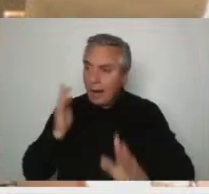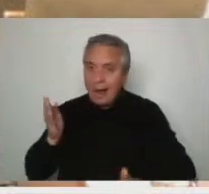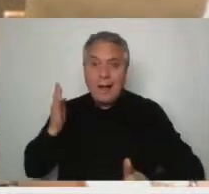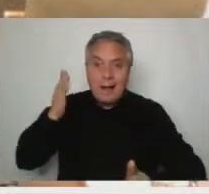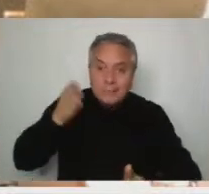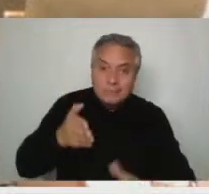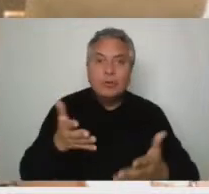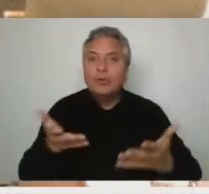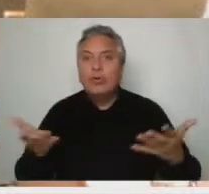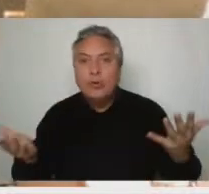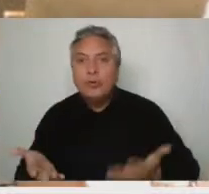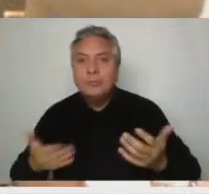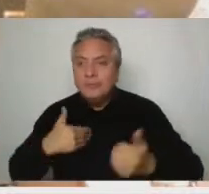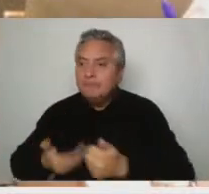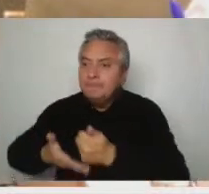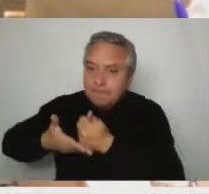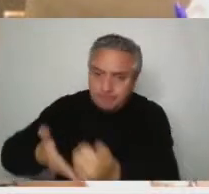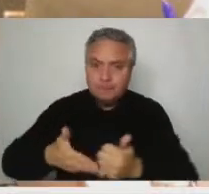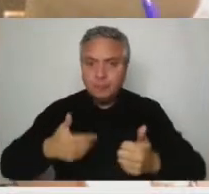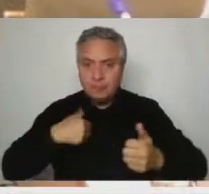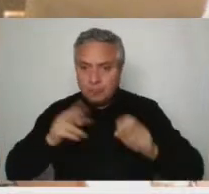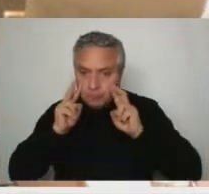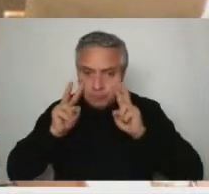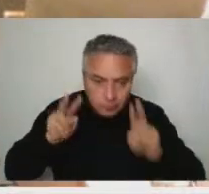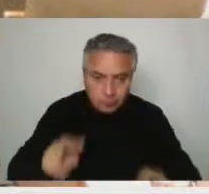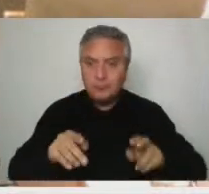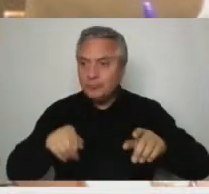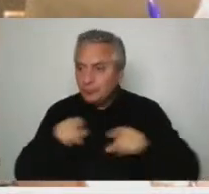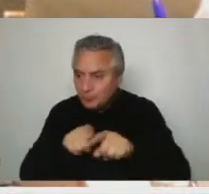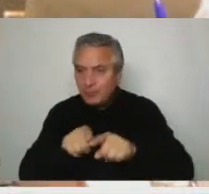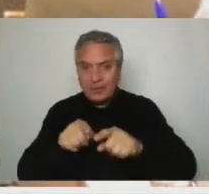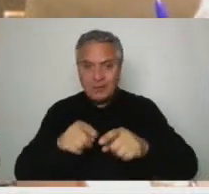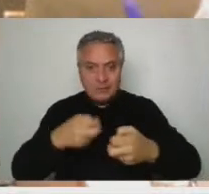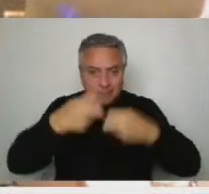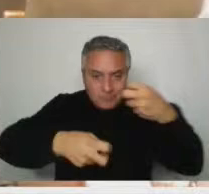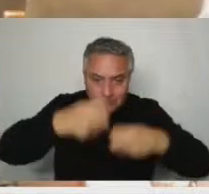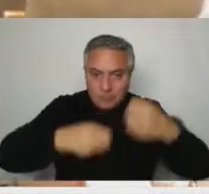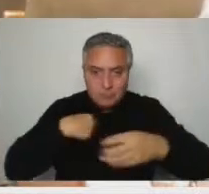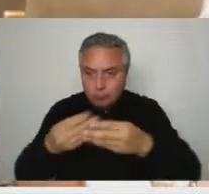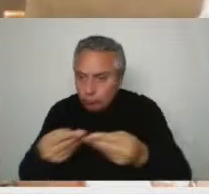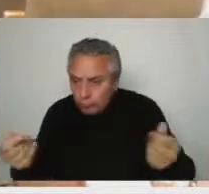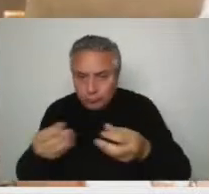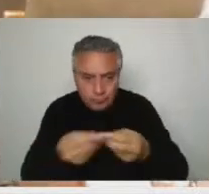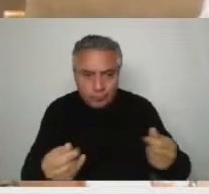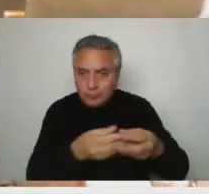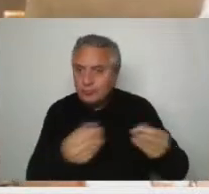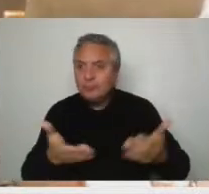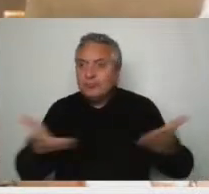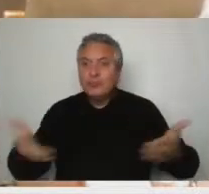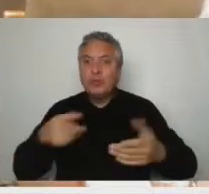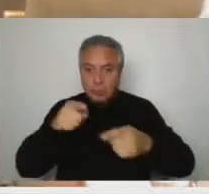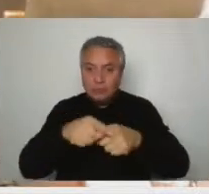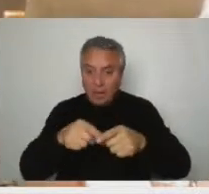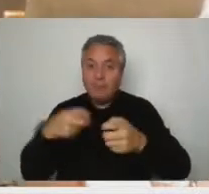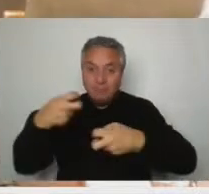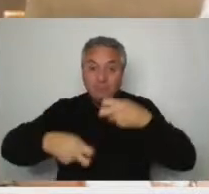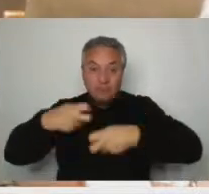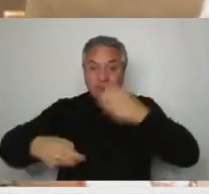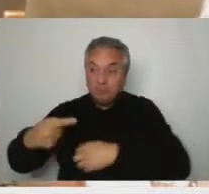unquote, tardy interventions, how can they remediate previous